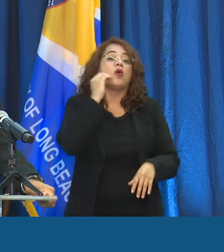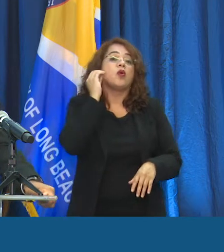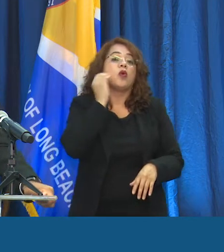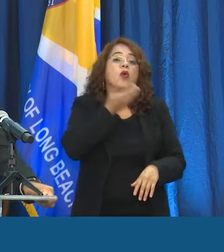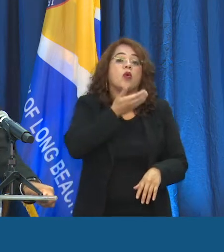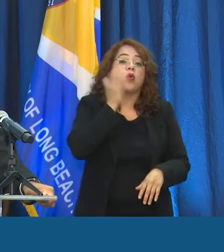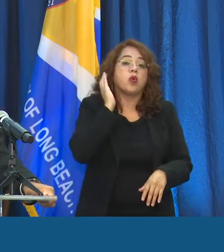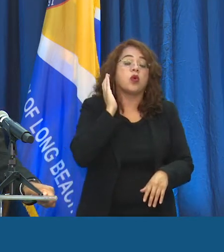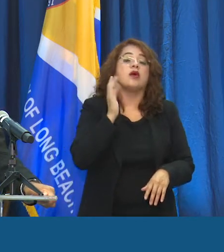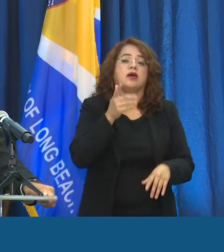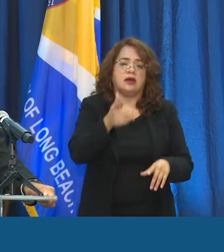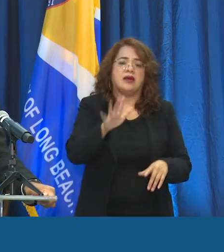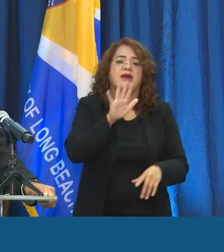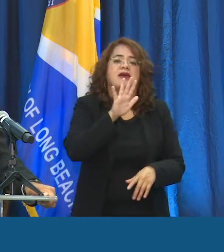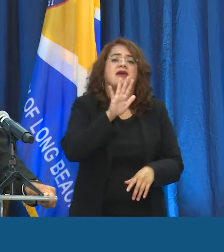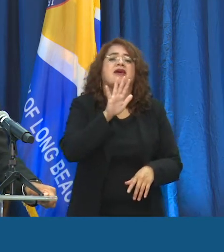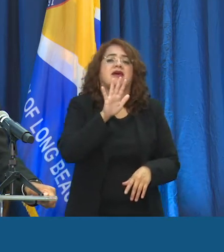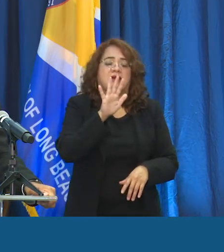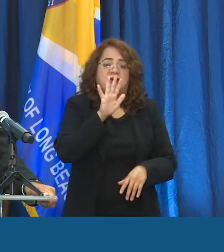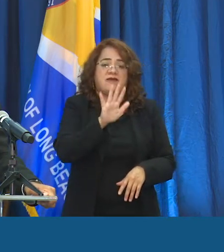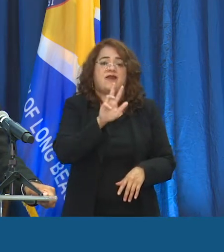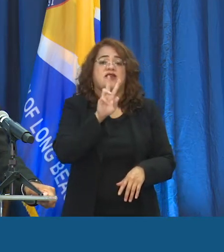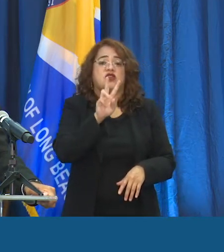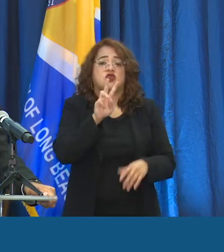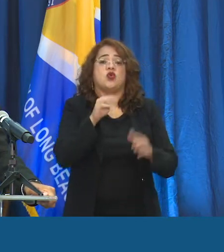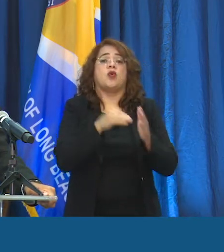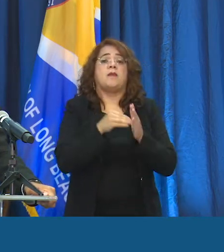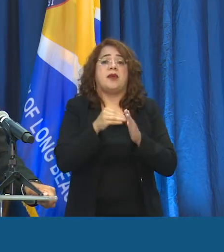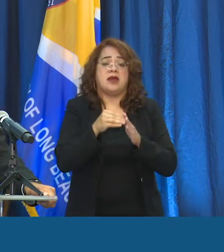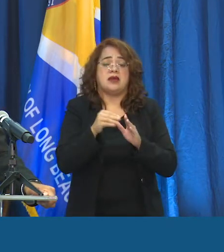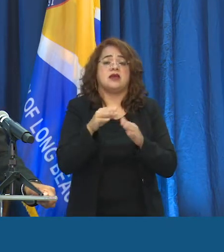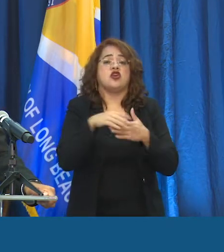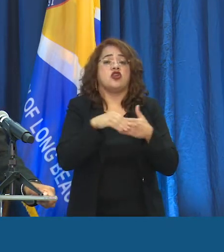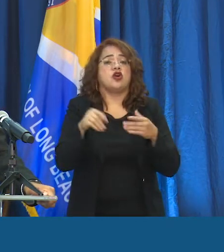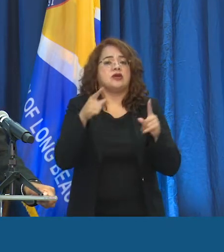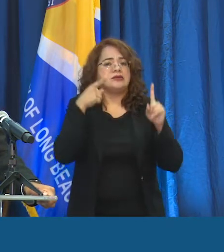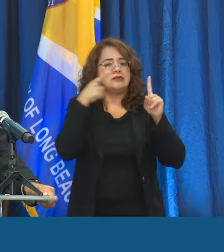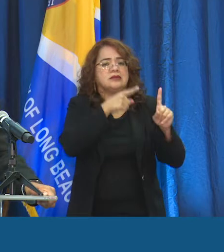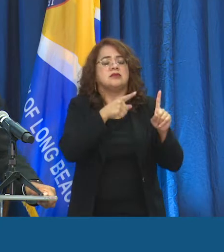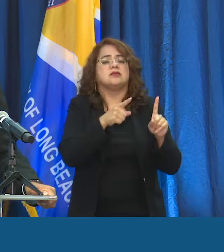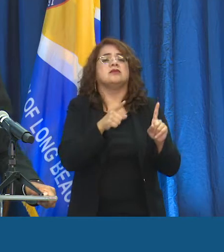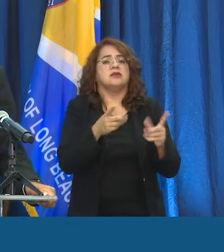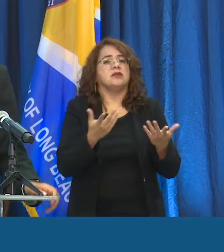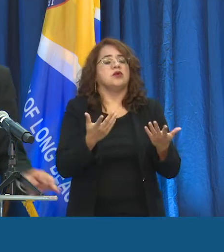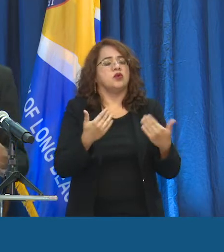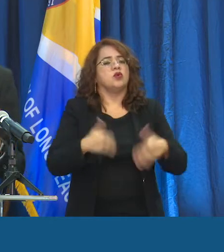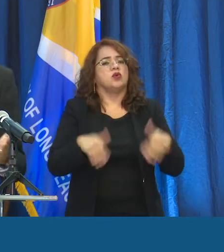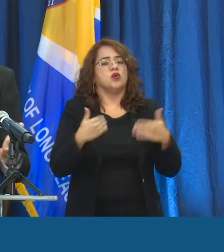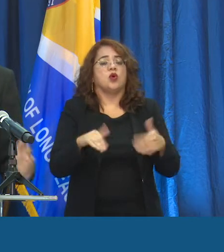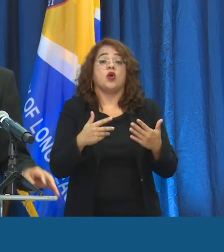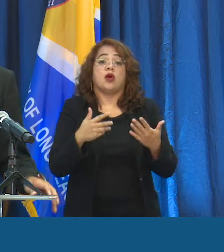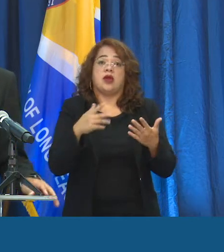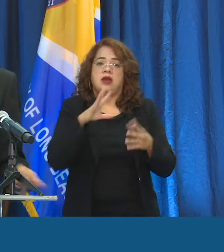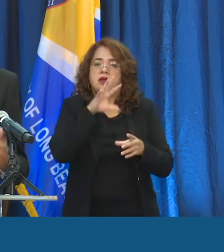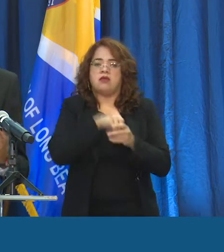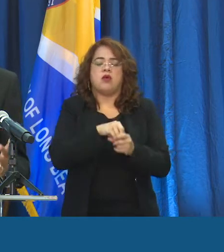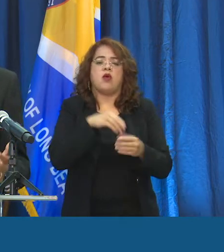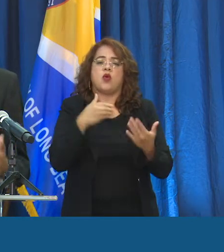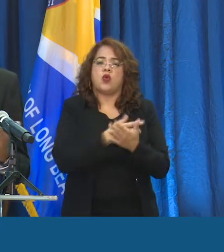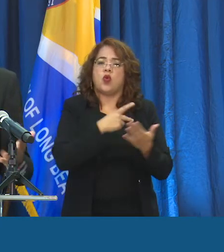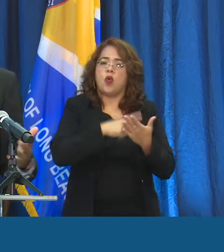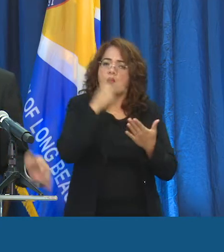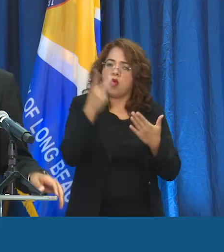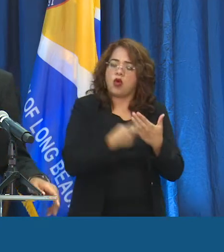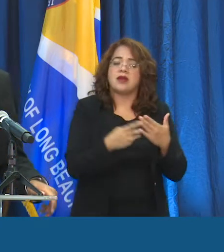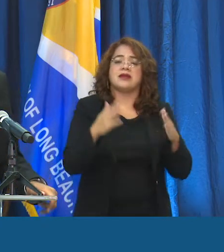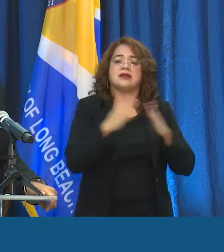have over $52 million to address homelessness in this budget. And this includes new programs that are funded and that the